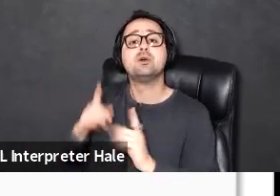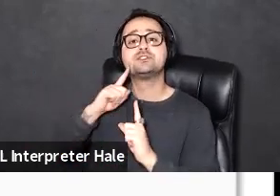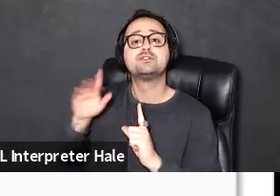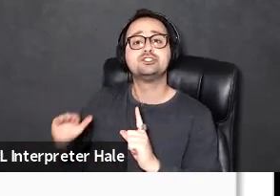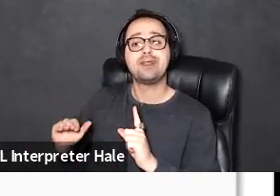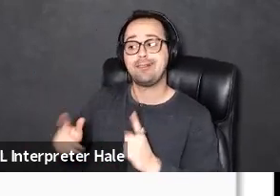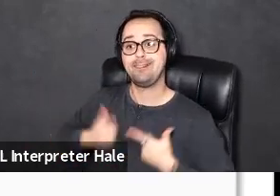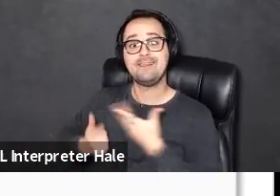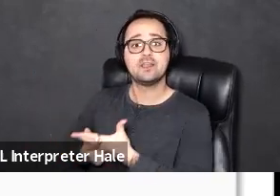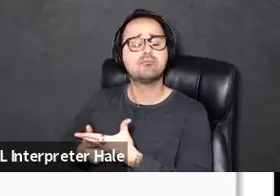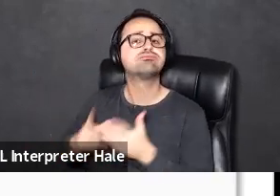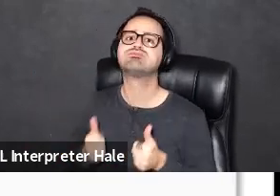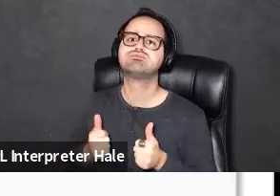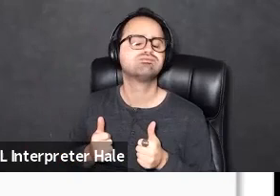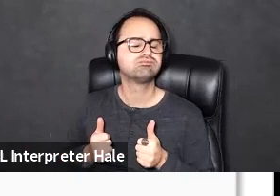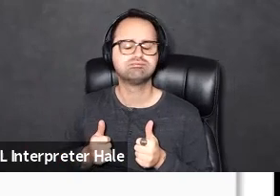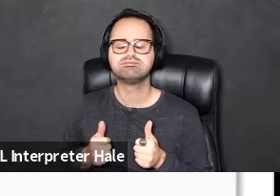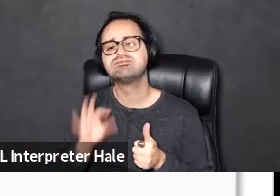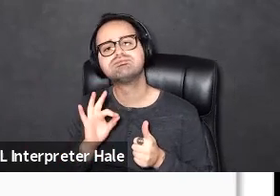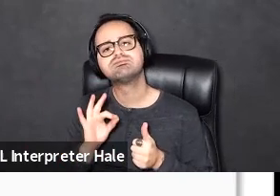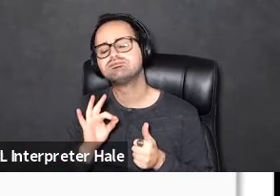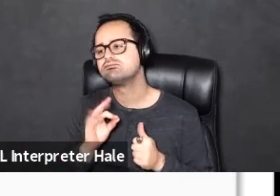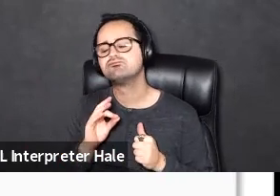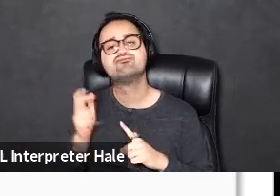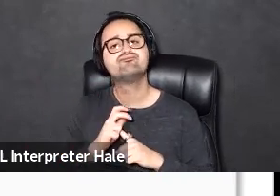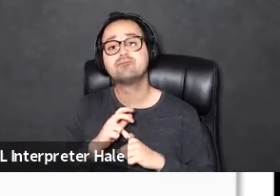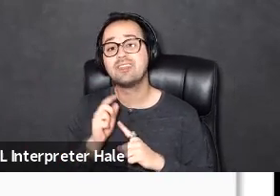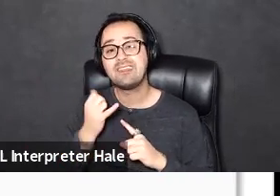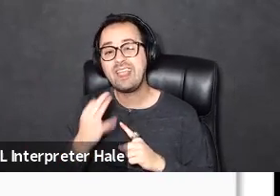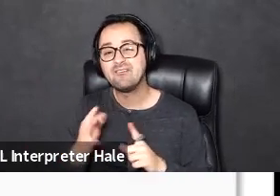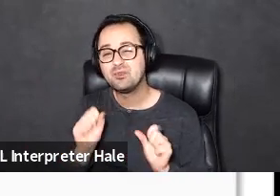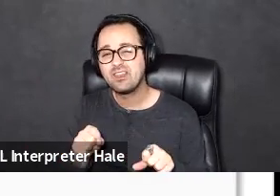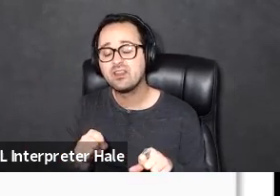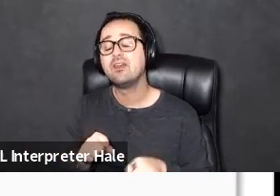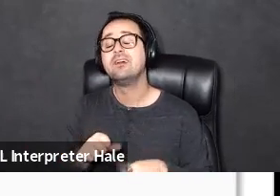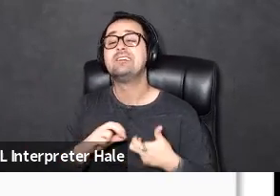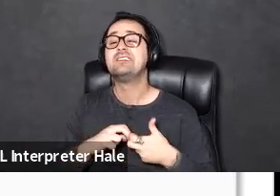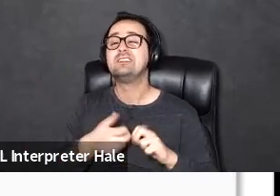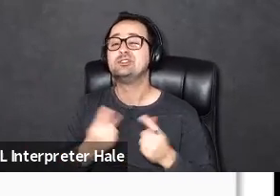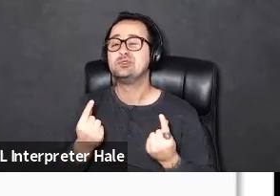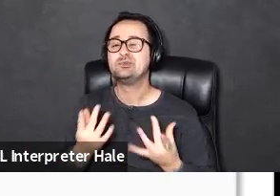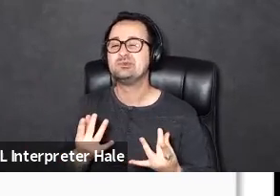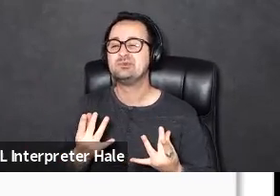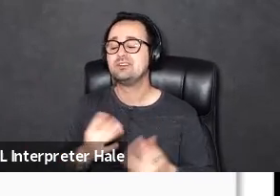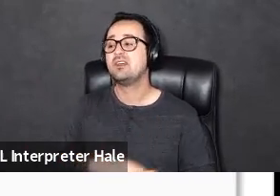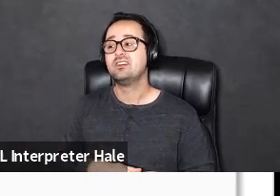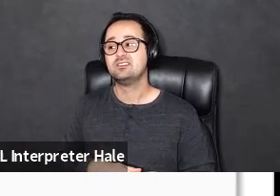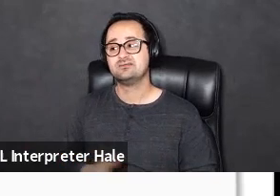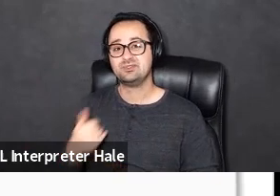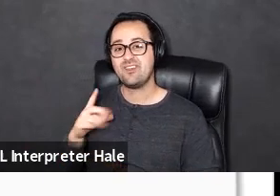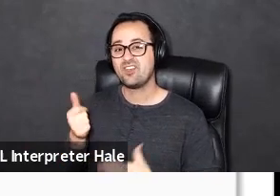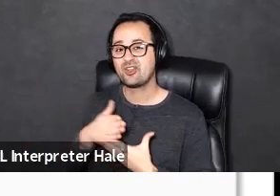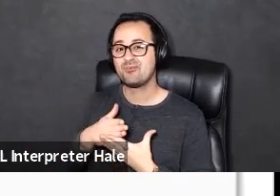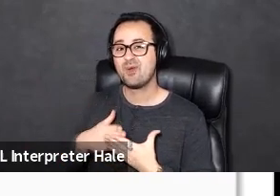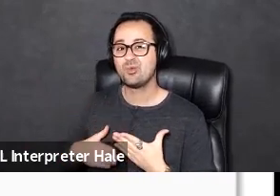live there, which is great, always a good thing, and it's wonderful if you can do it. The issue becomes, are there other components